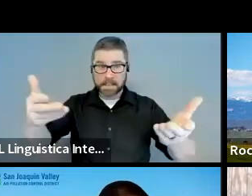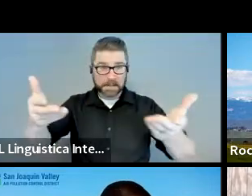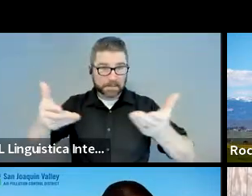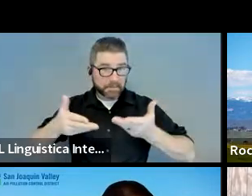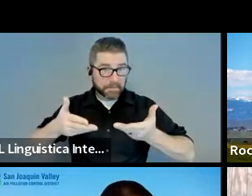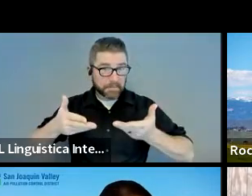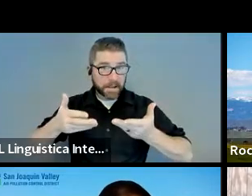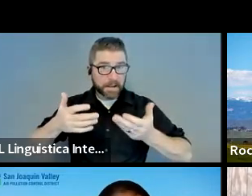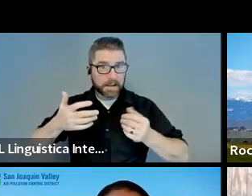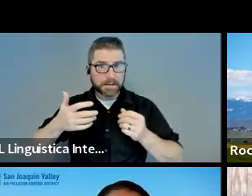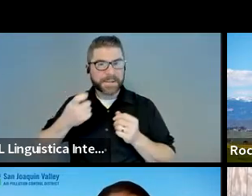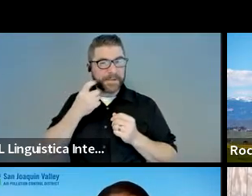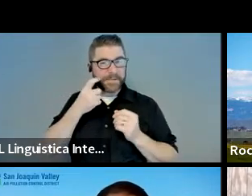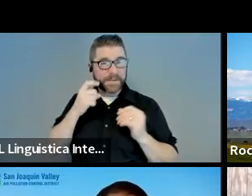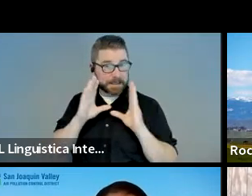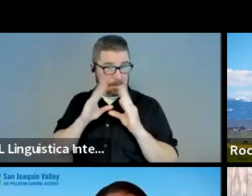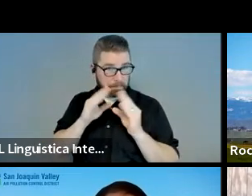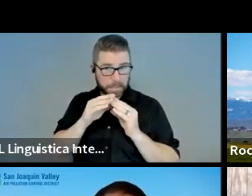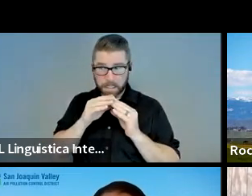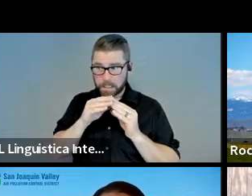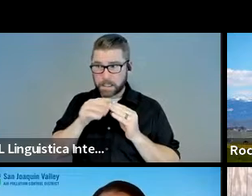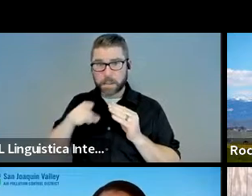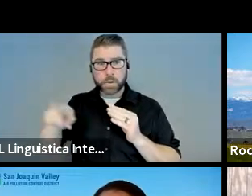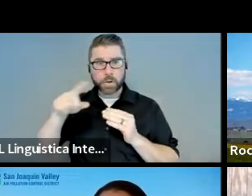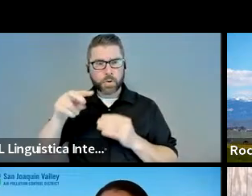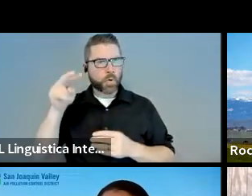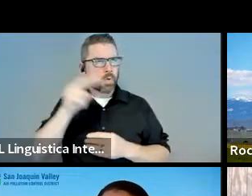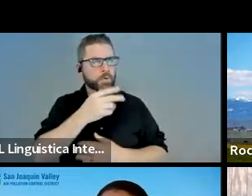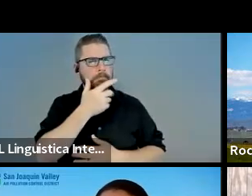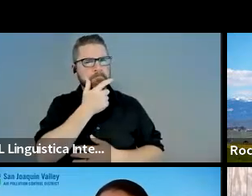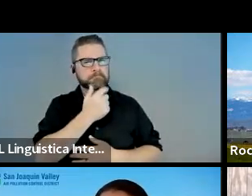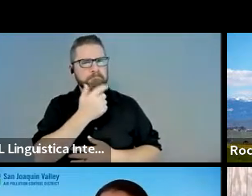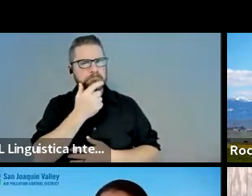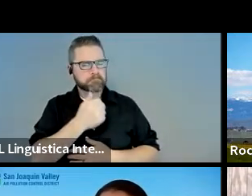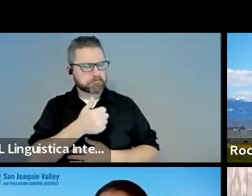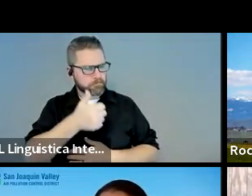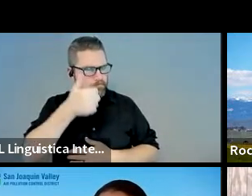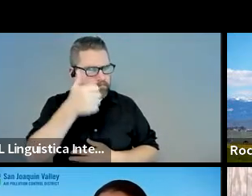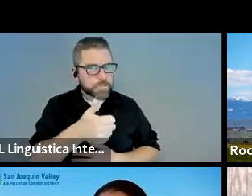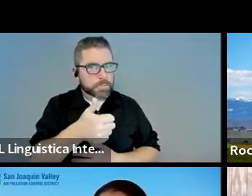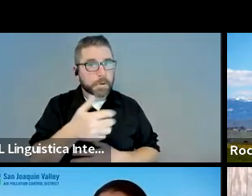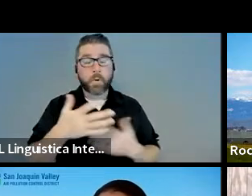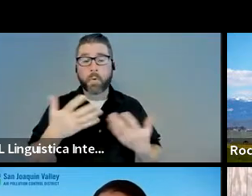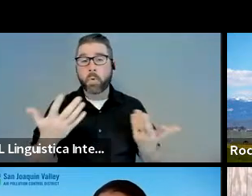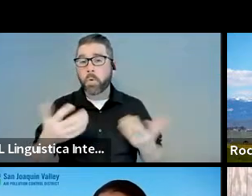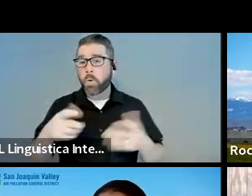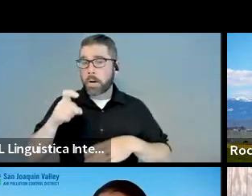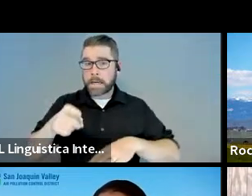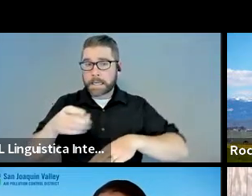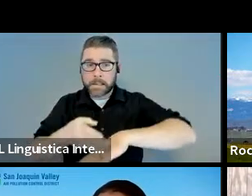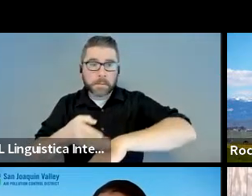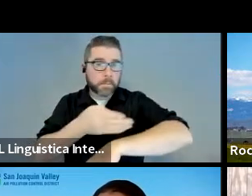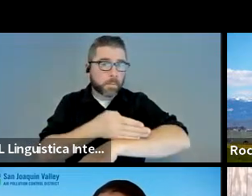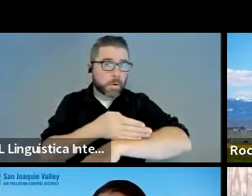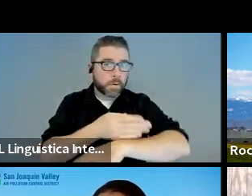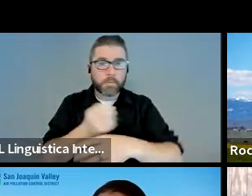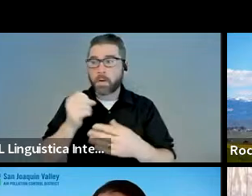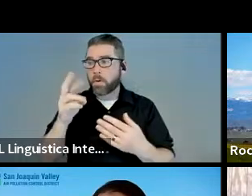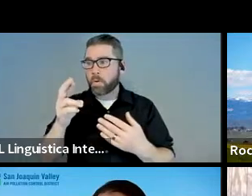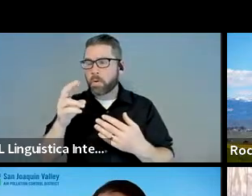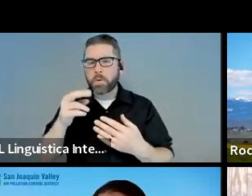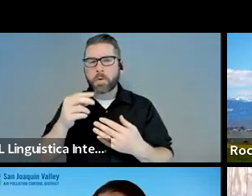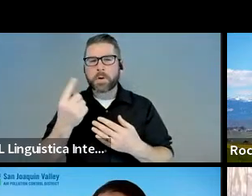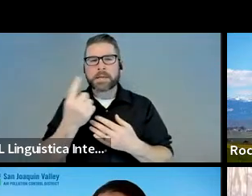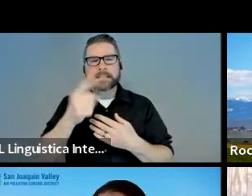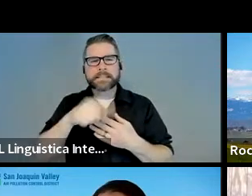well, what can be improved, and something you're looking forward to after the in-person meeting. We